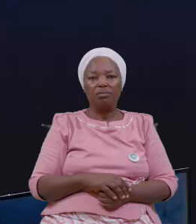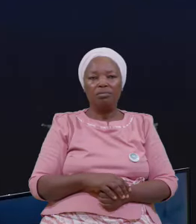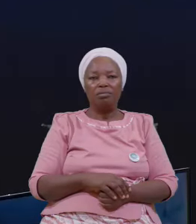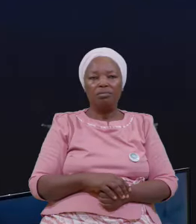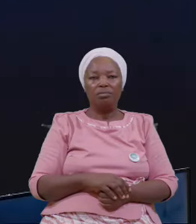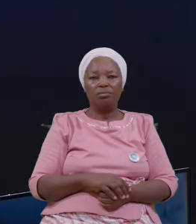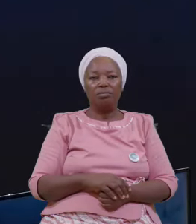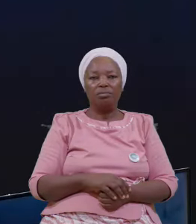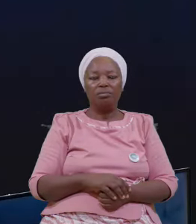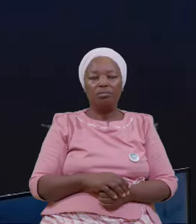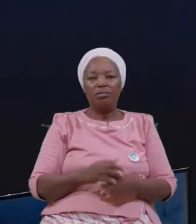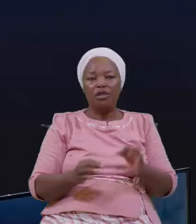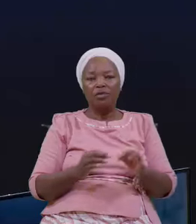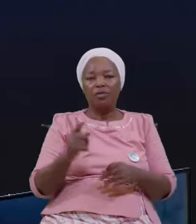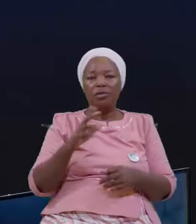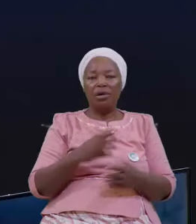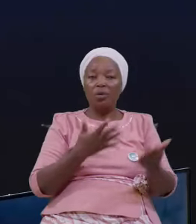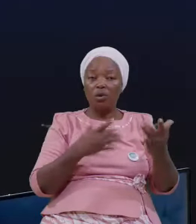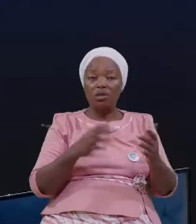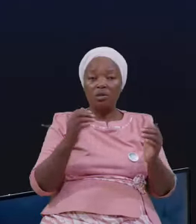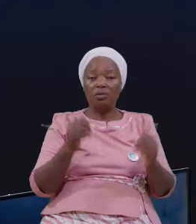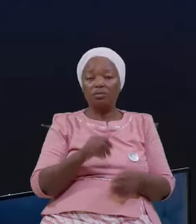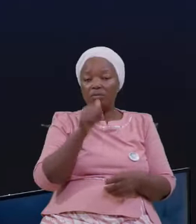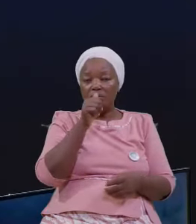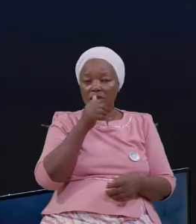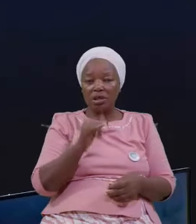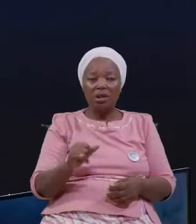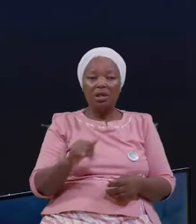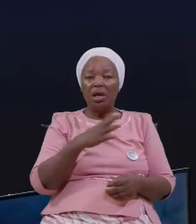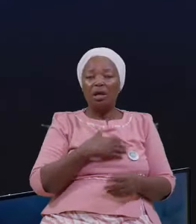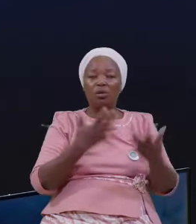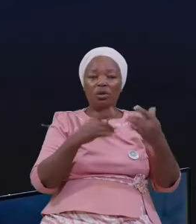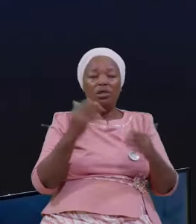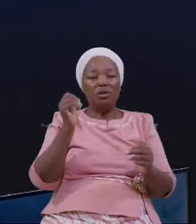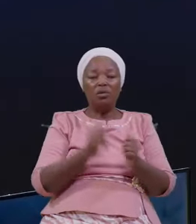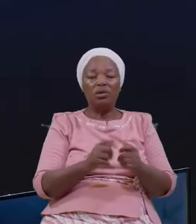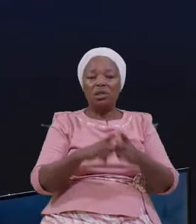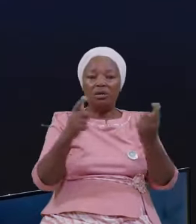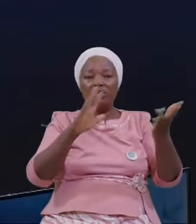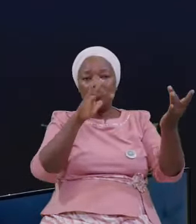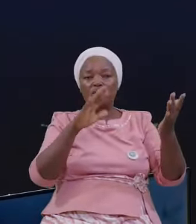waiting with great expectation, tonight will be your night.